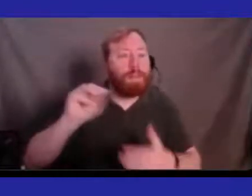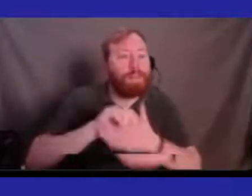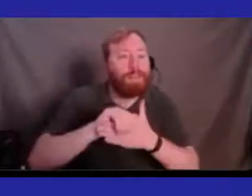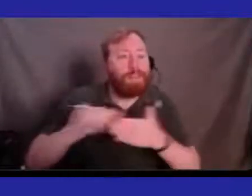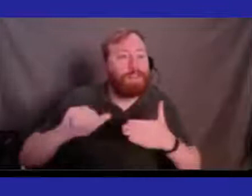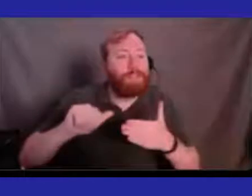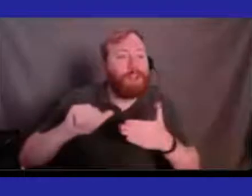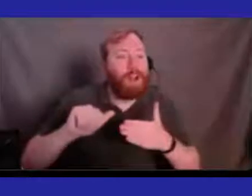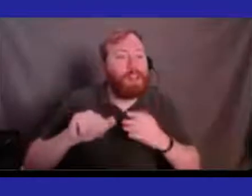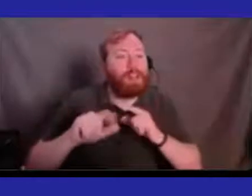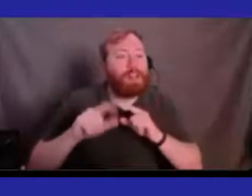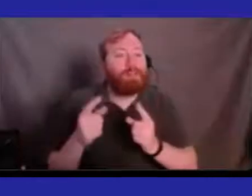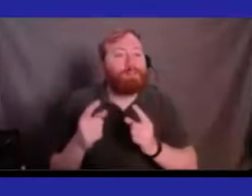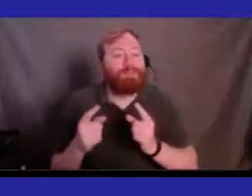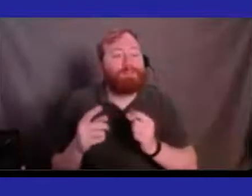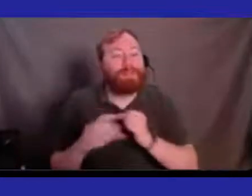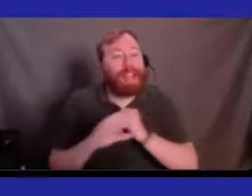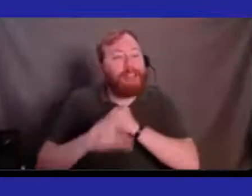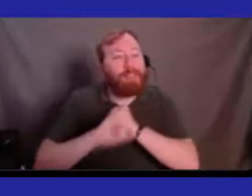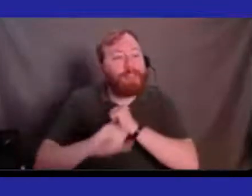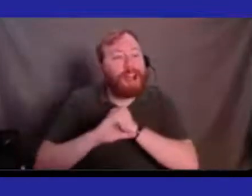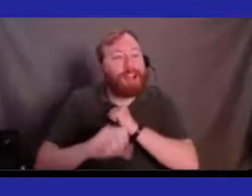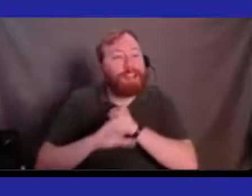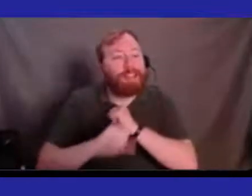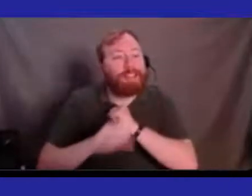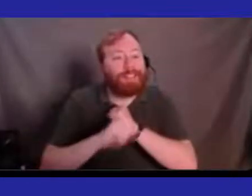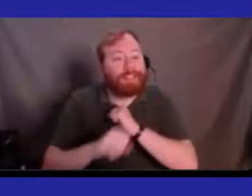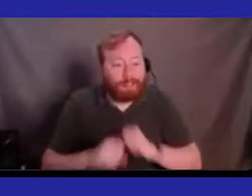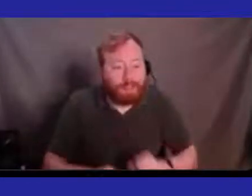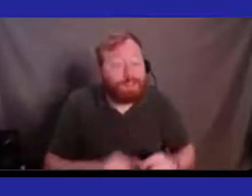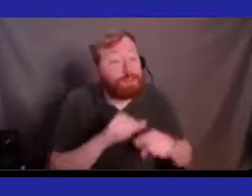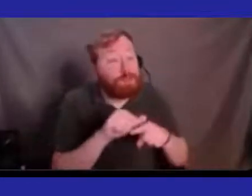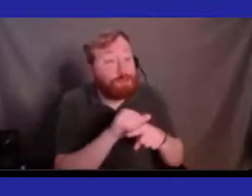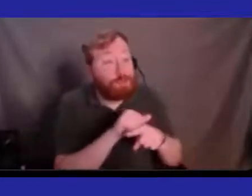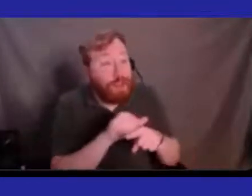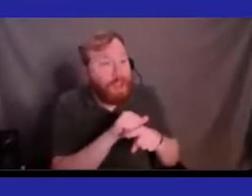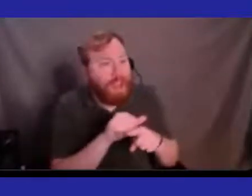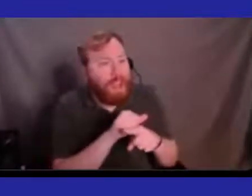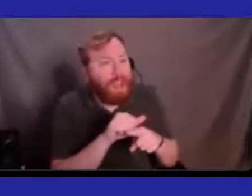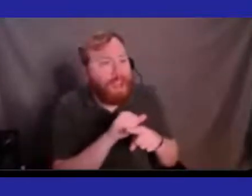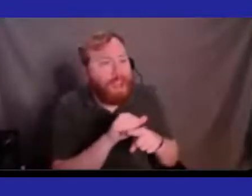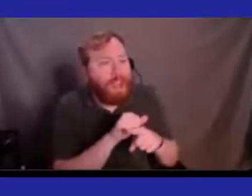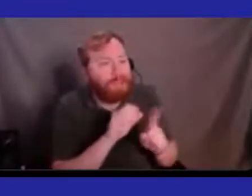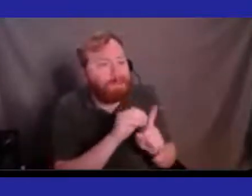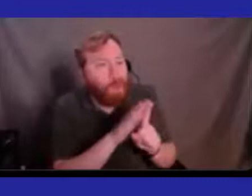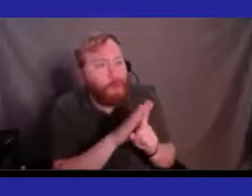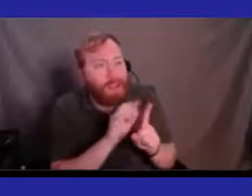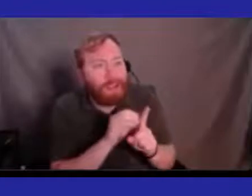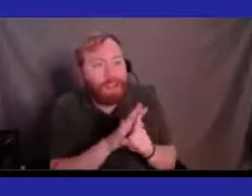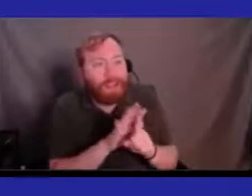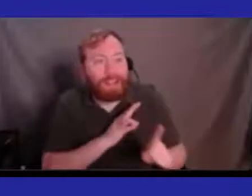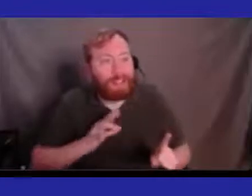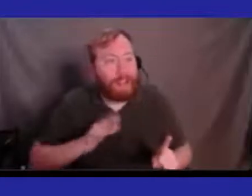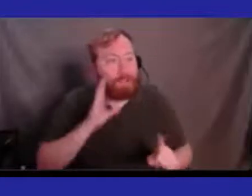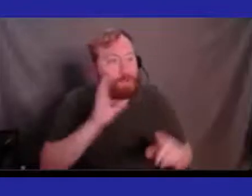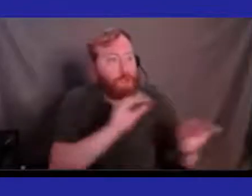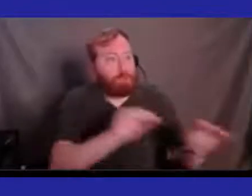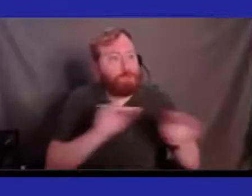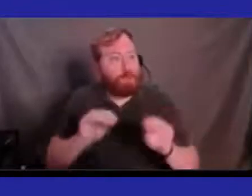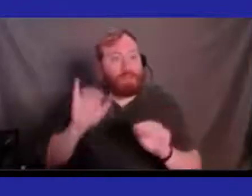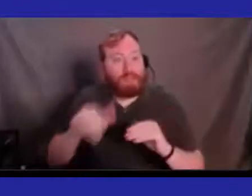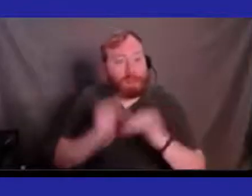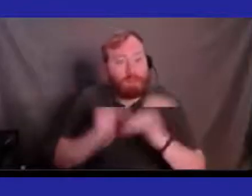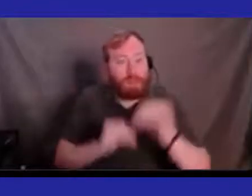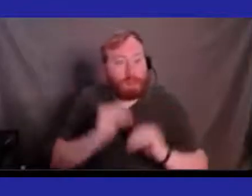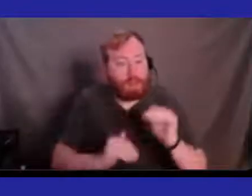training and orienting staff who are moving into the new building, preparing for the New York State